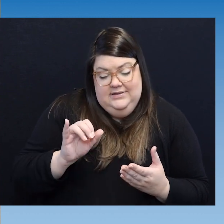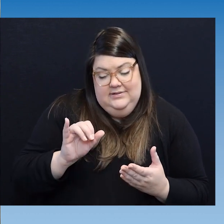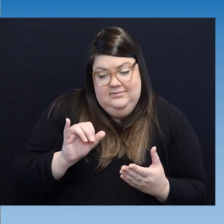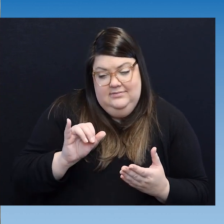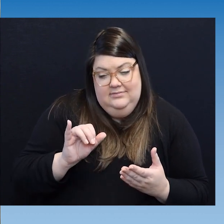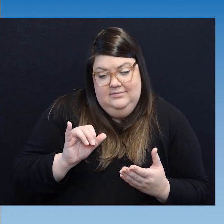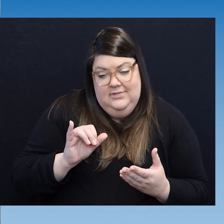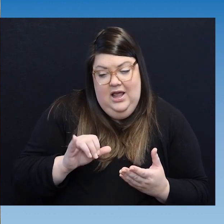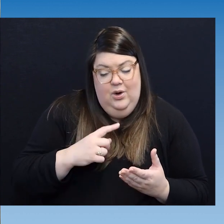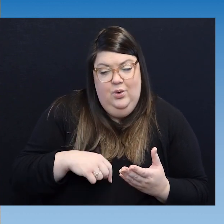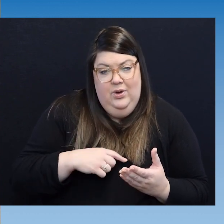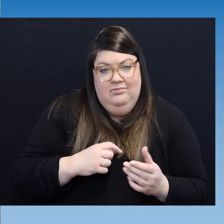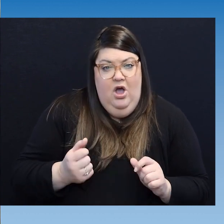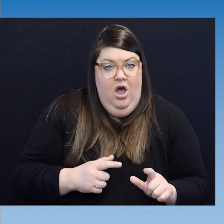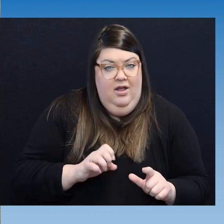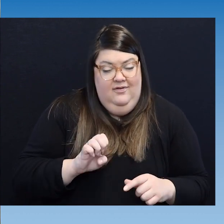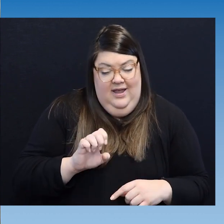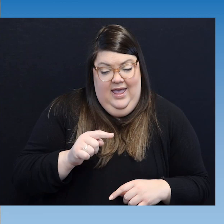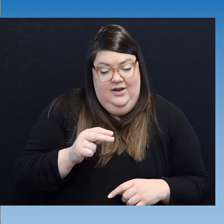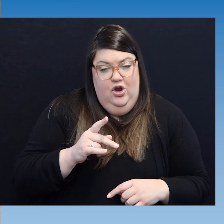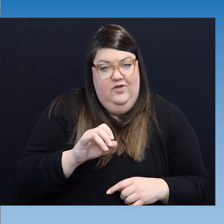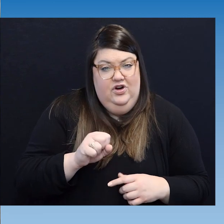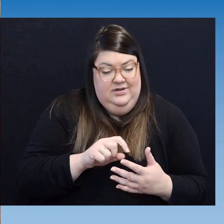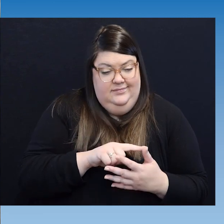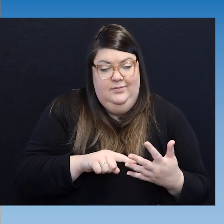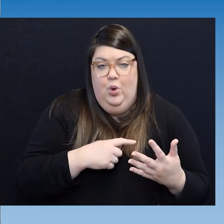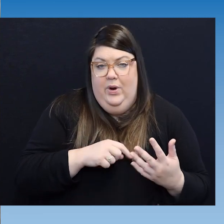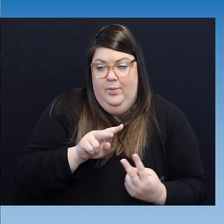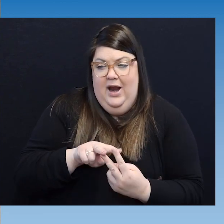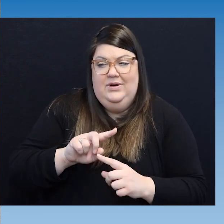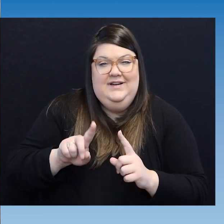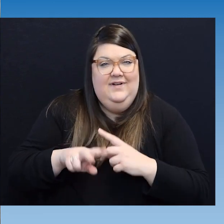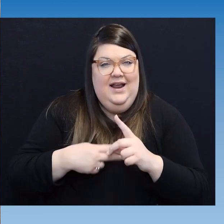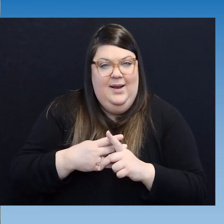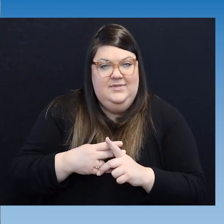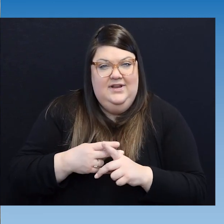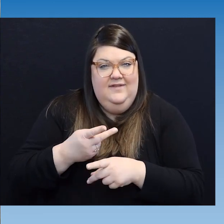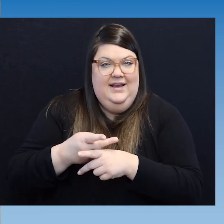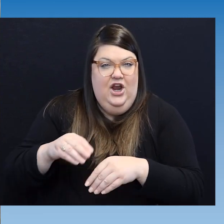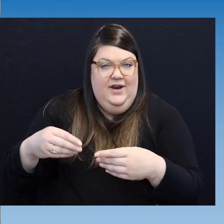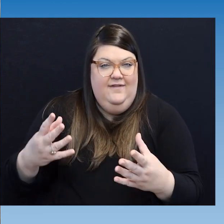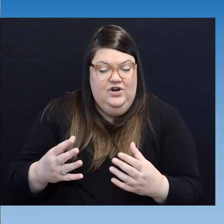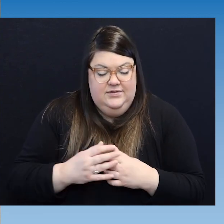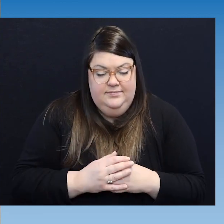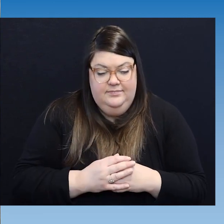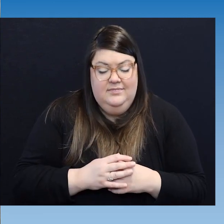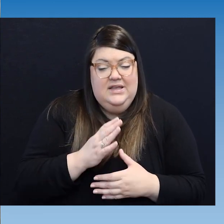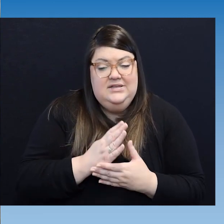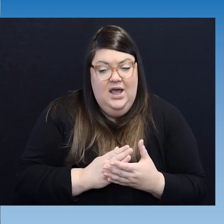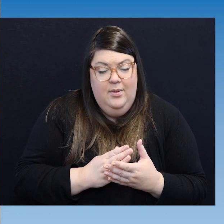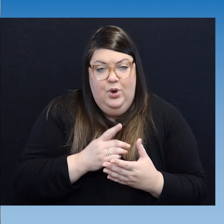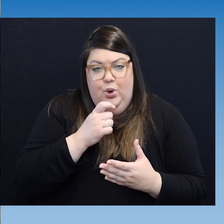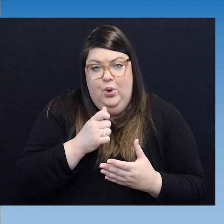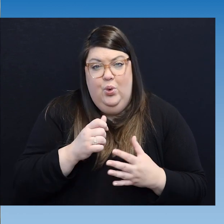you know, we were all of the ethnographers were paired with different kinds of caregivers, some of whom were caregiving